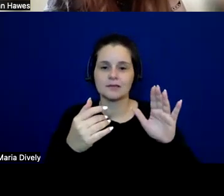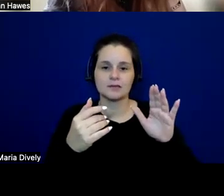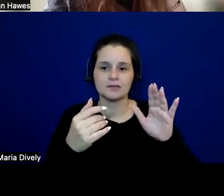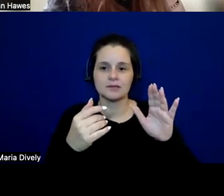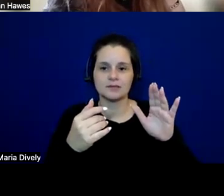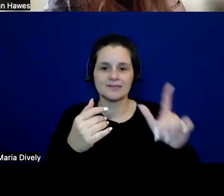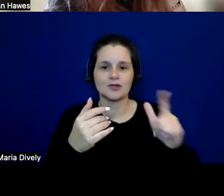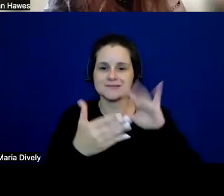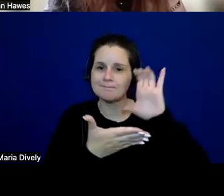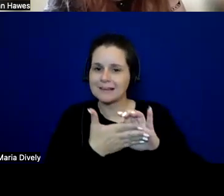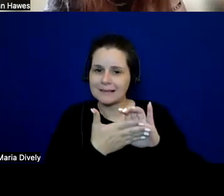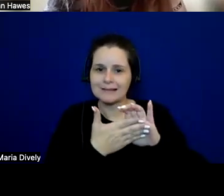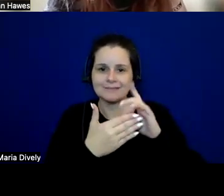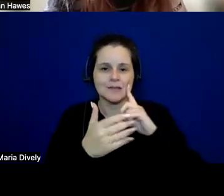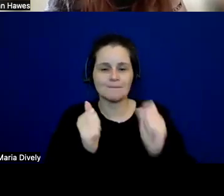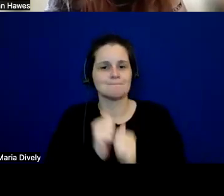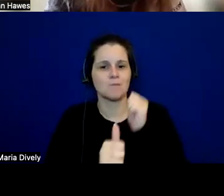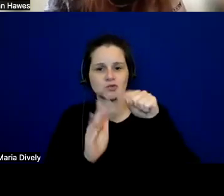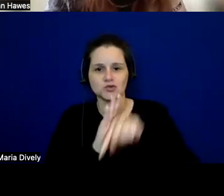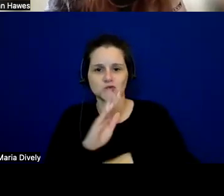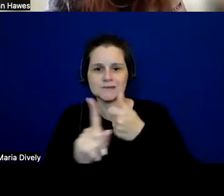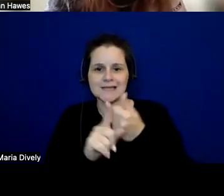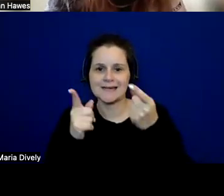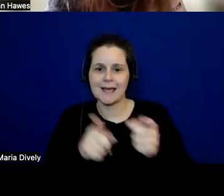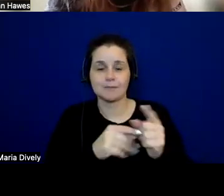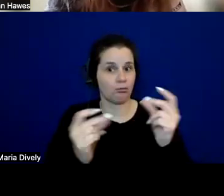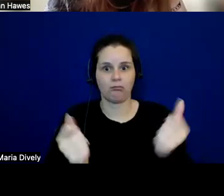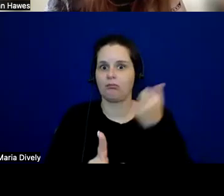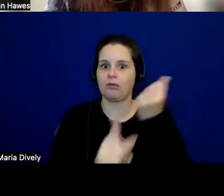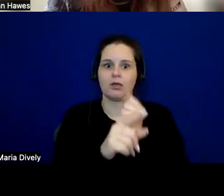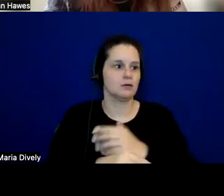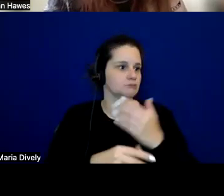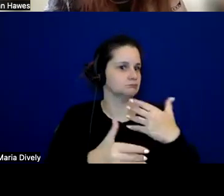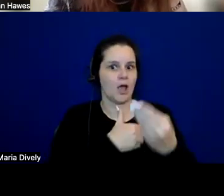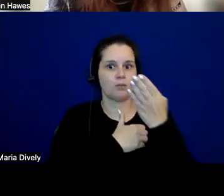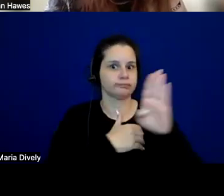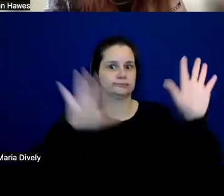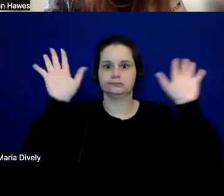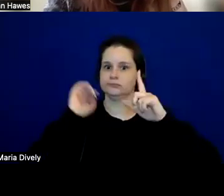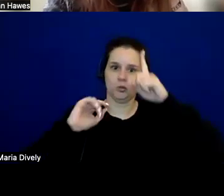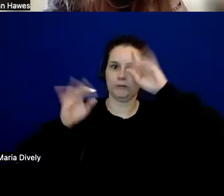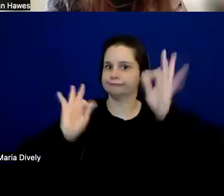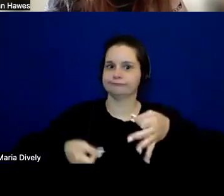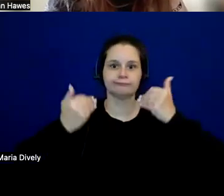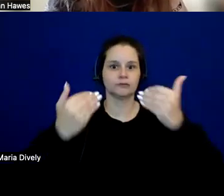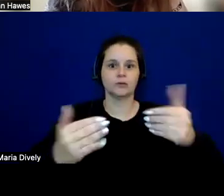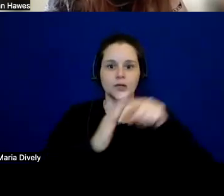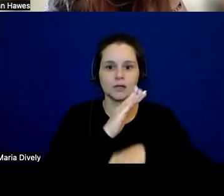There's this belief that most suicides happen like all of a sudden, like somebody just makes up their mind one day,